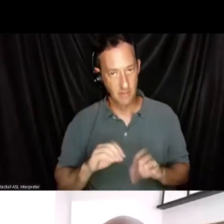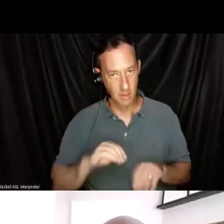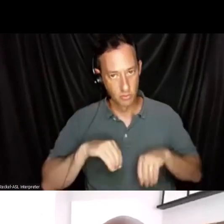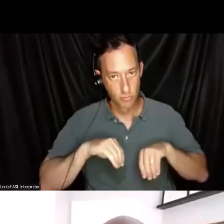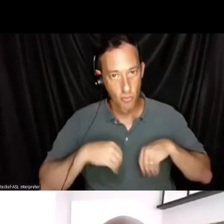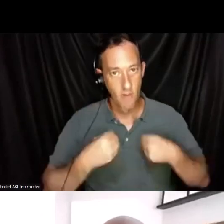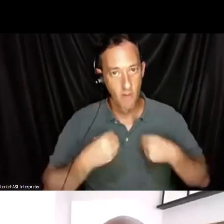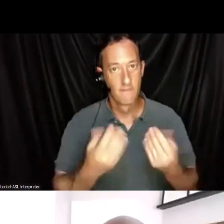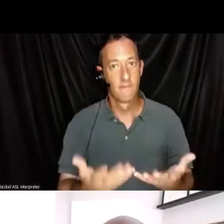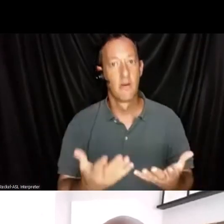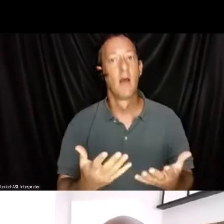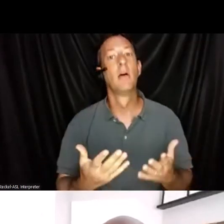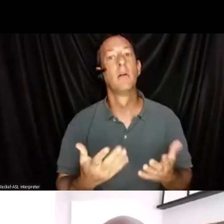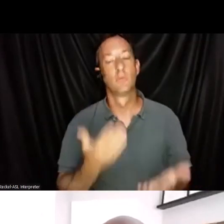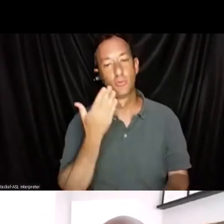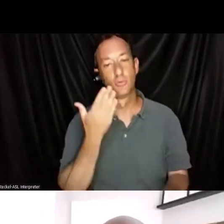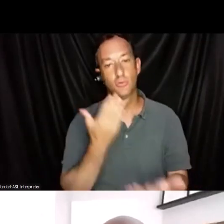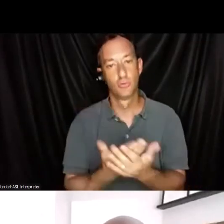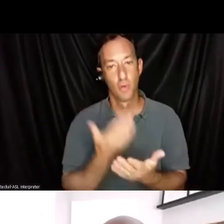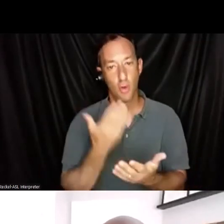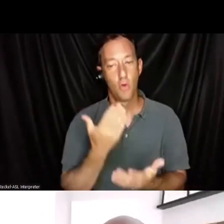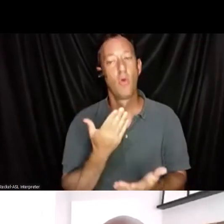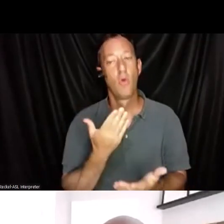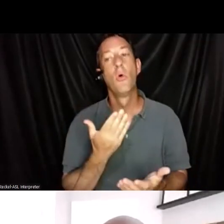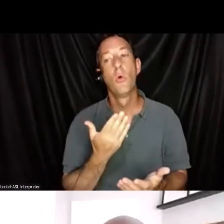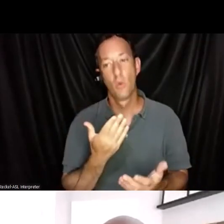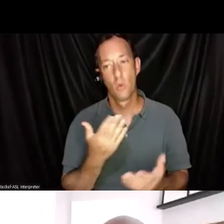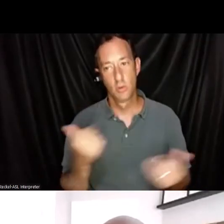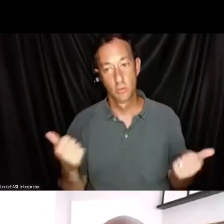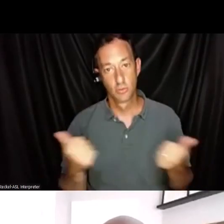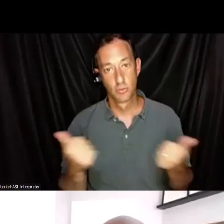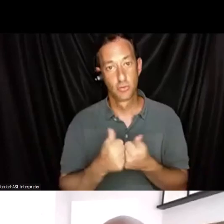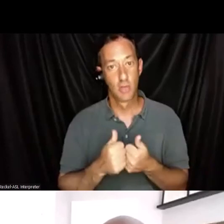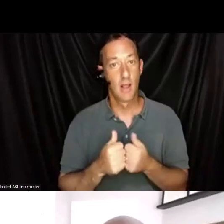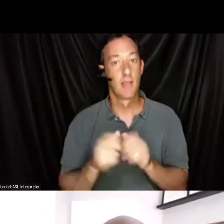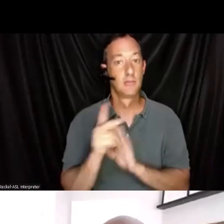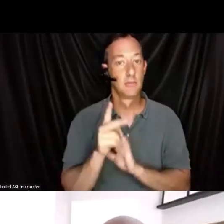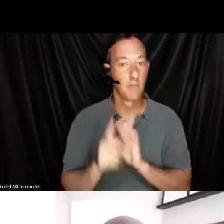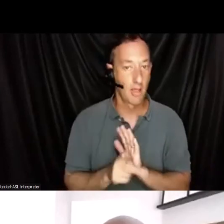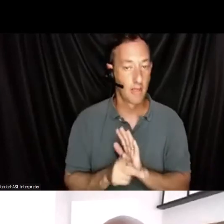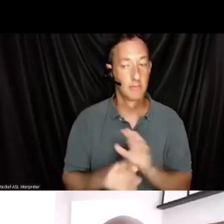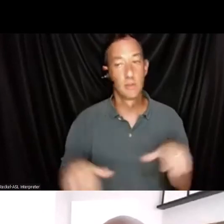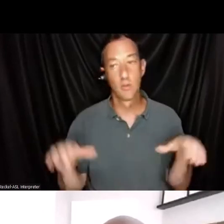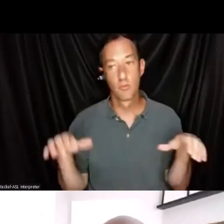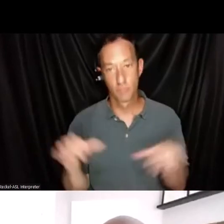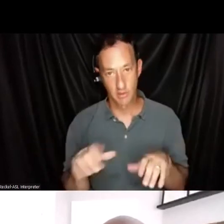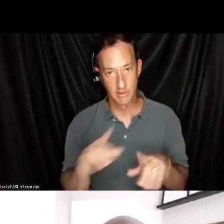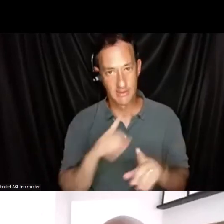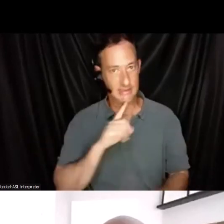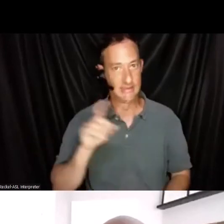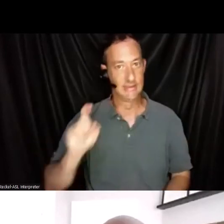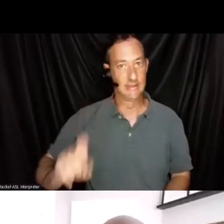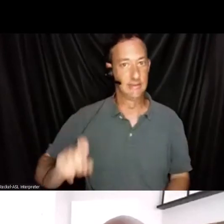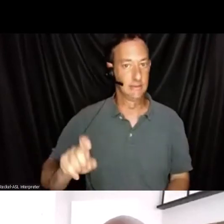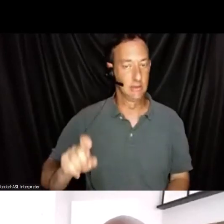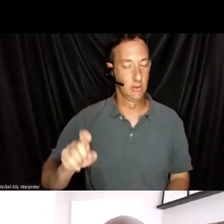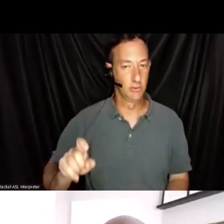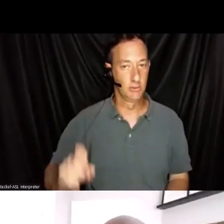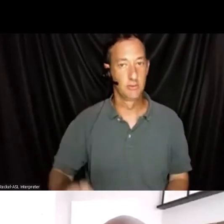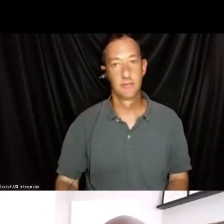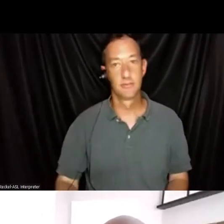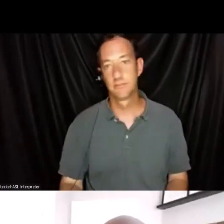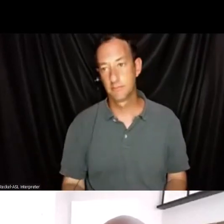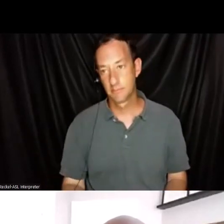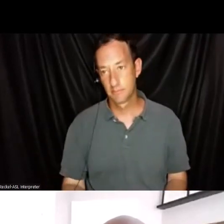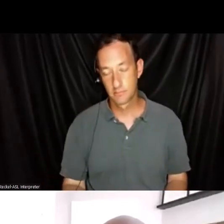to show that a challenged policy or practice is necessary.